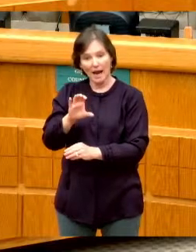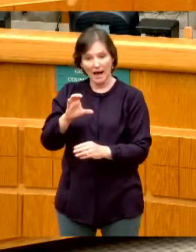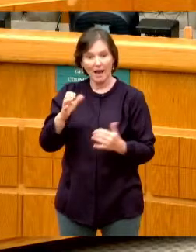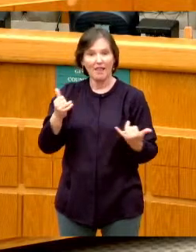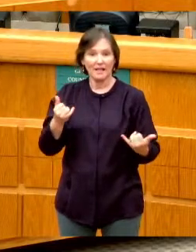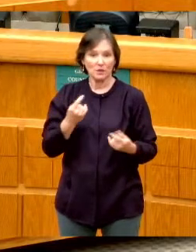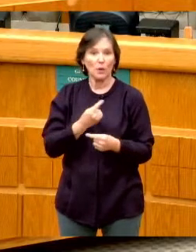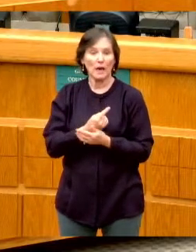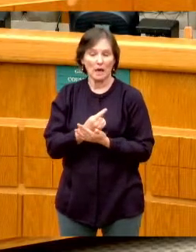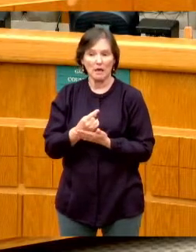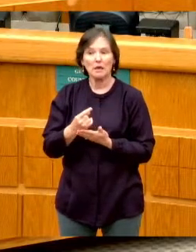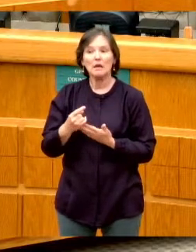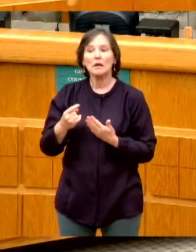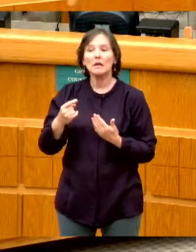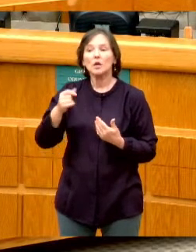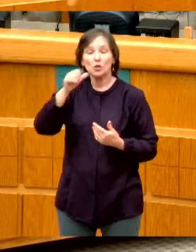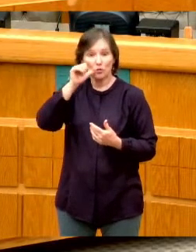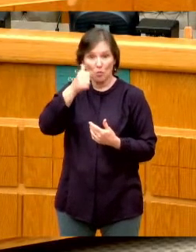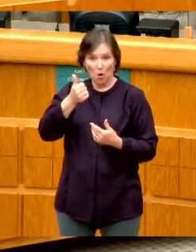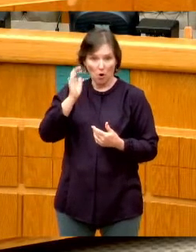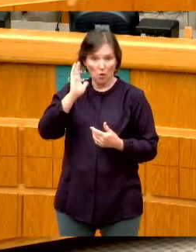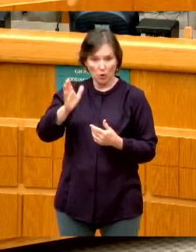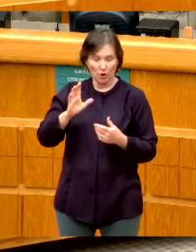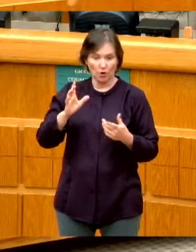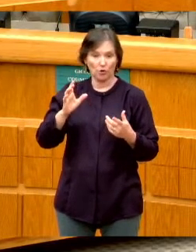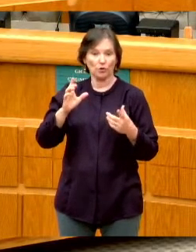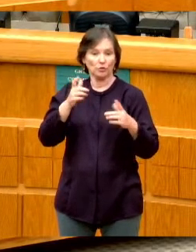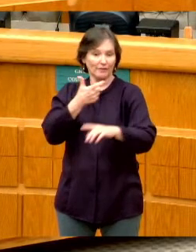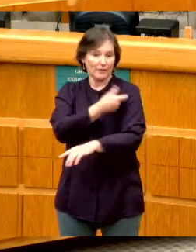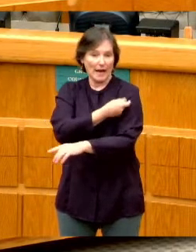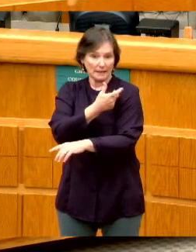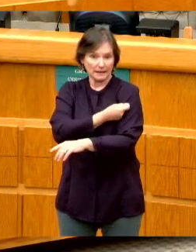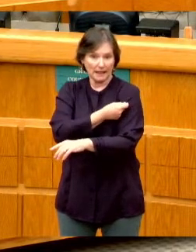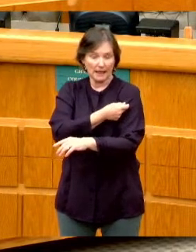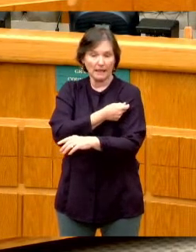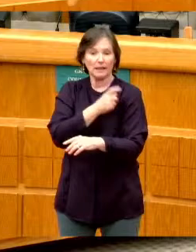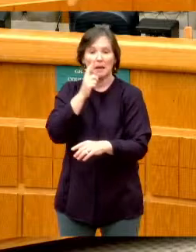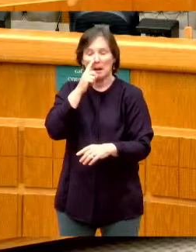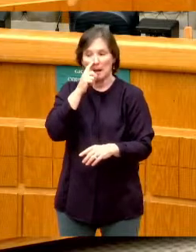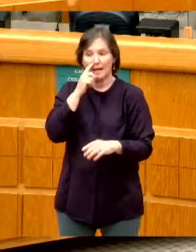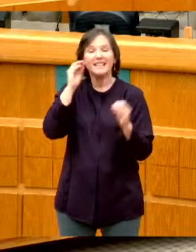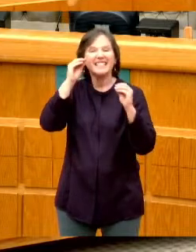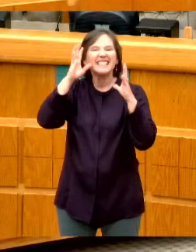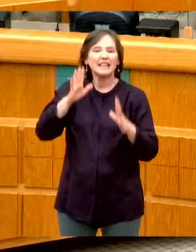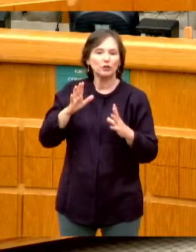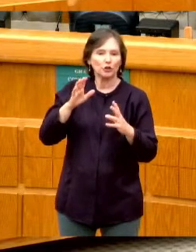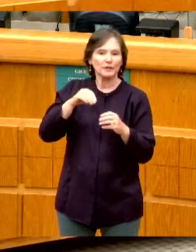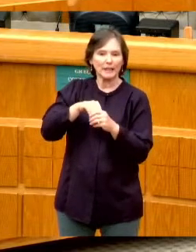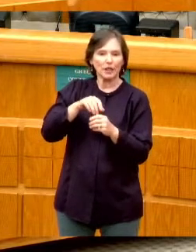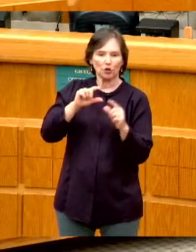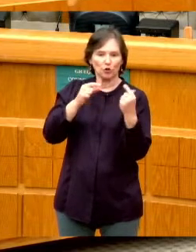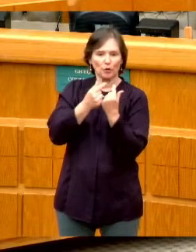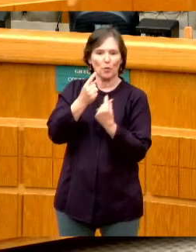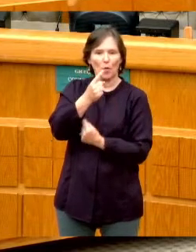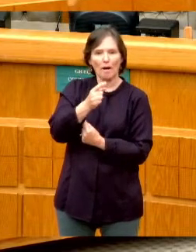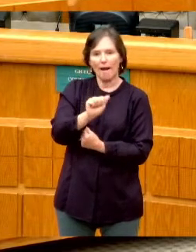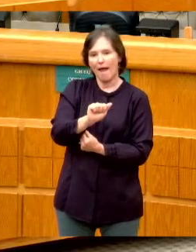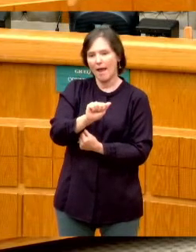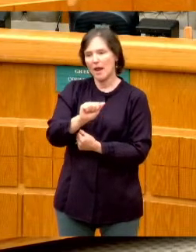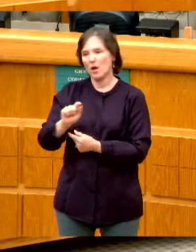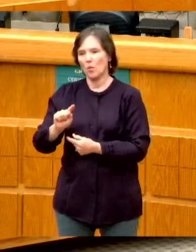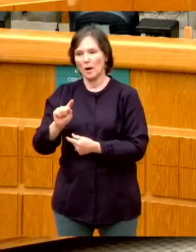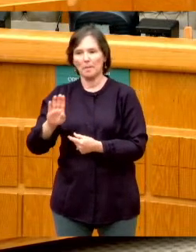for teachers in Group 1A and 1B at Church Unlimited, and that's their Stone Oak campus on Highway